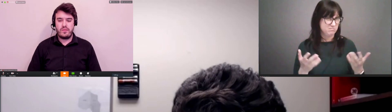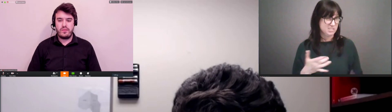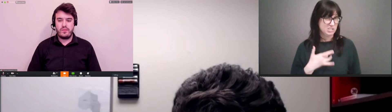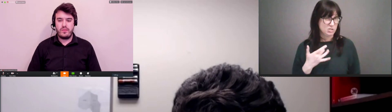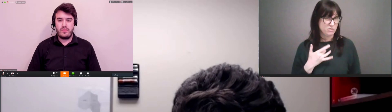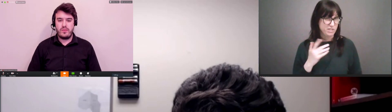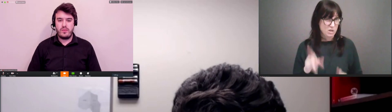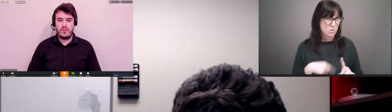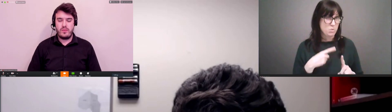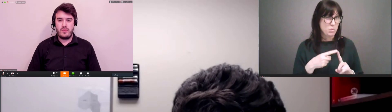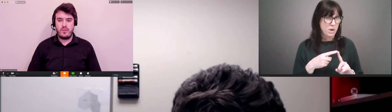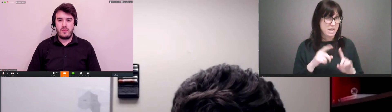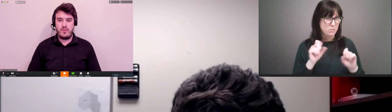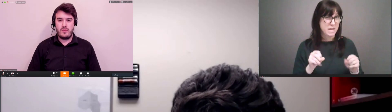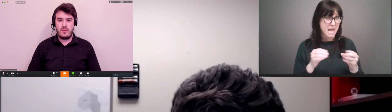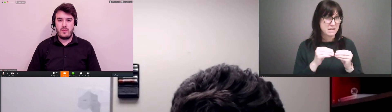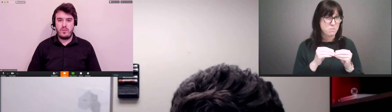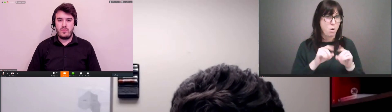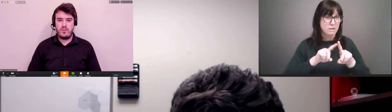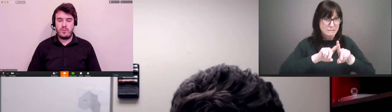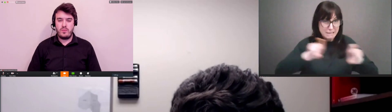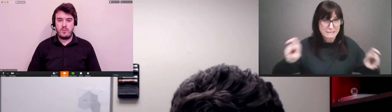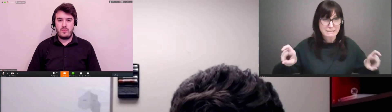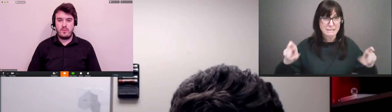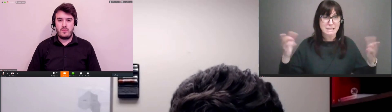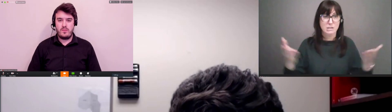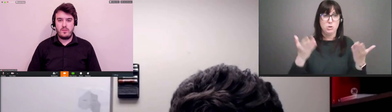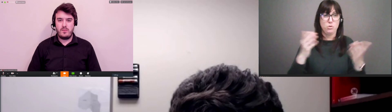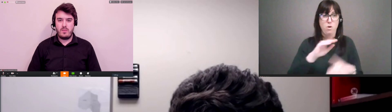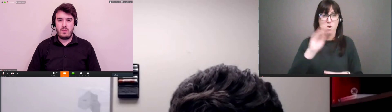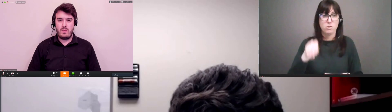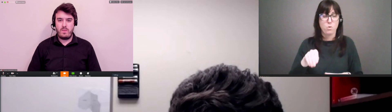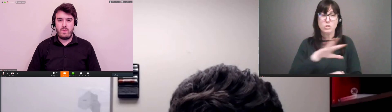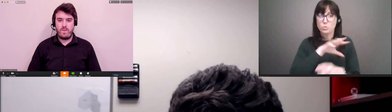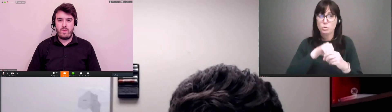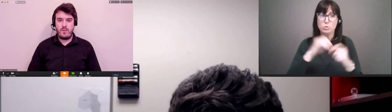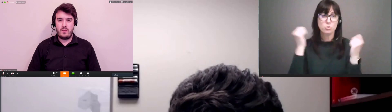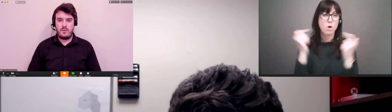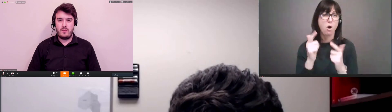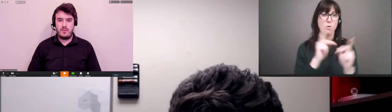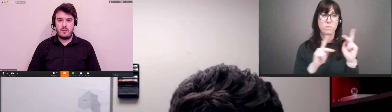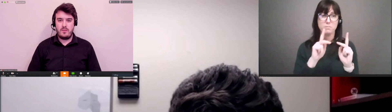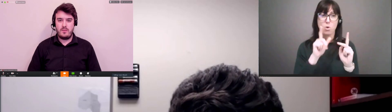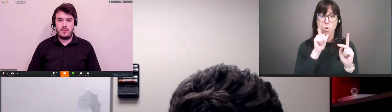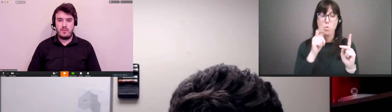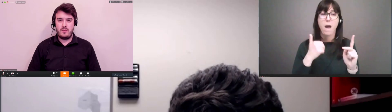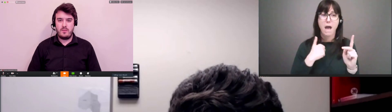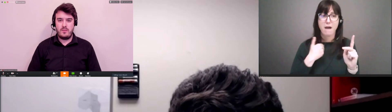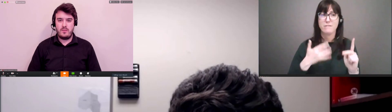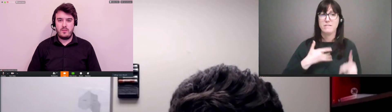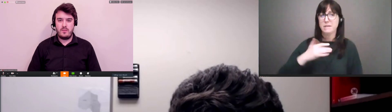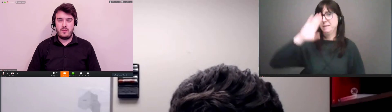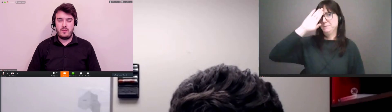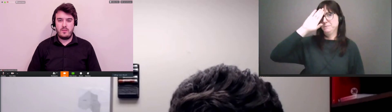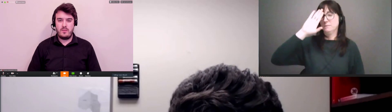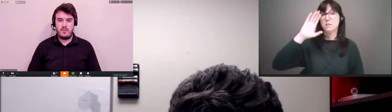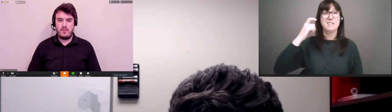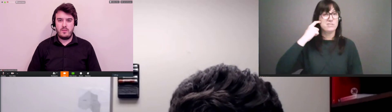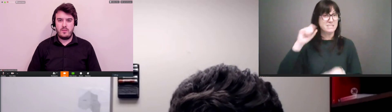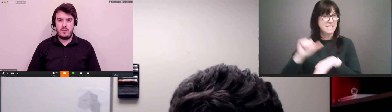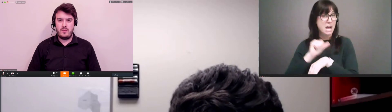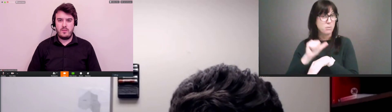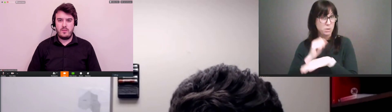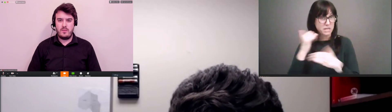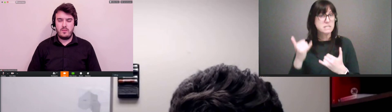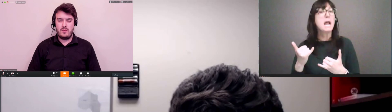to expand testing criteria here in Ottawa to include everyone with COVID-19 symptoms? We saw Alberta today announce that that is exactly